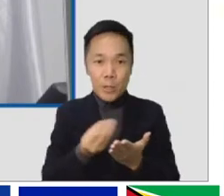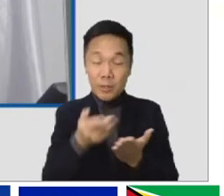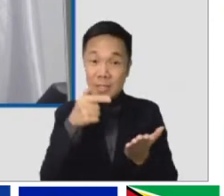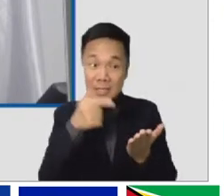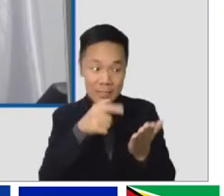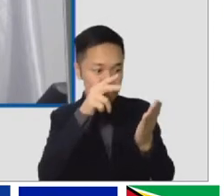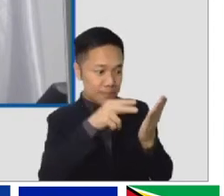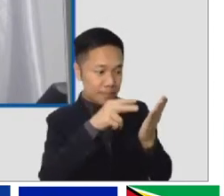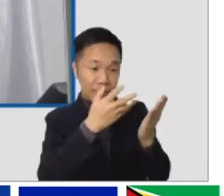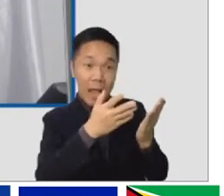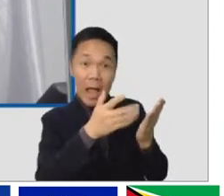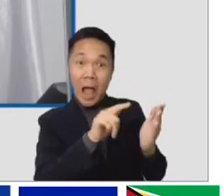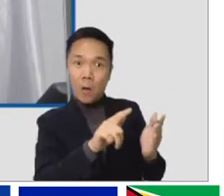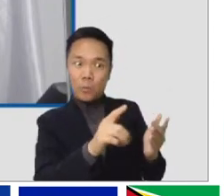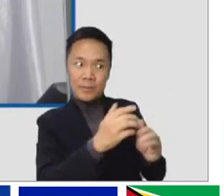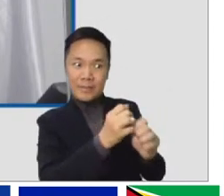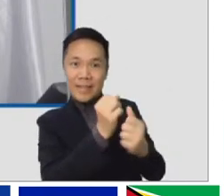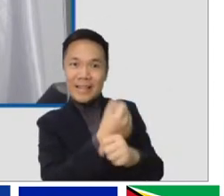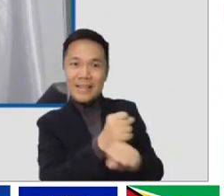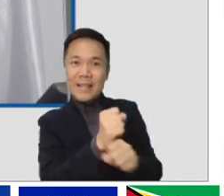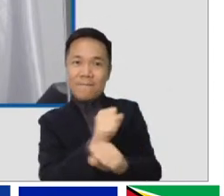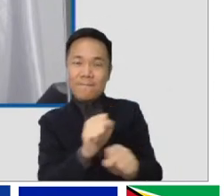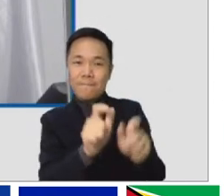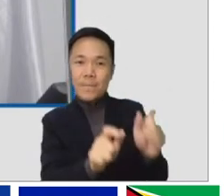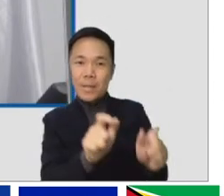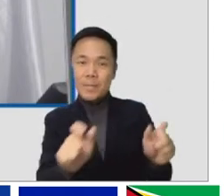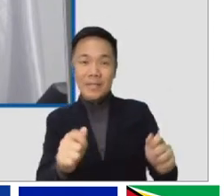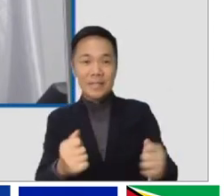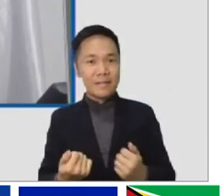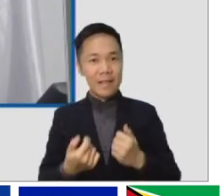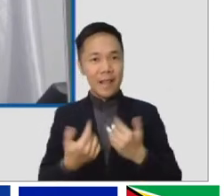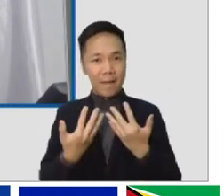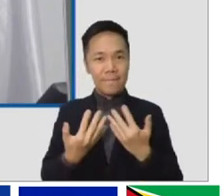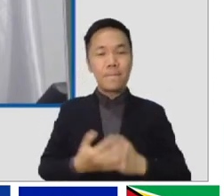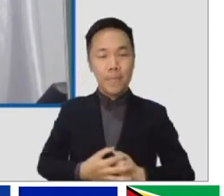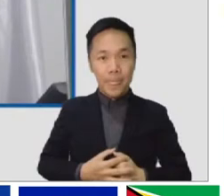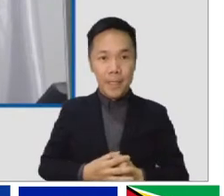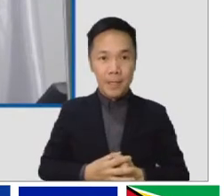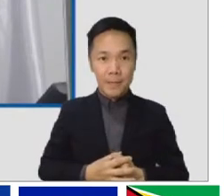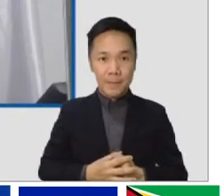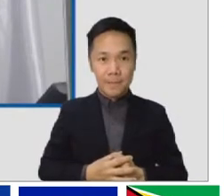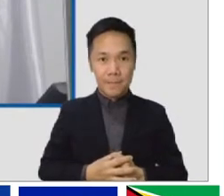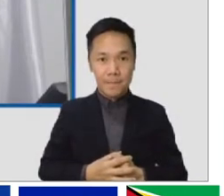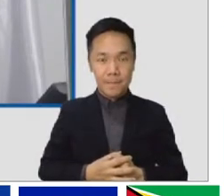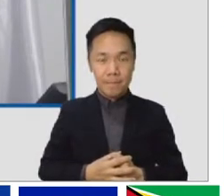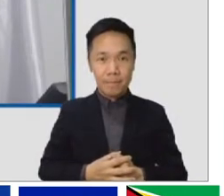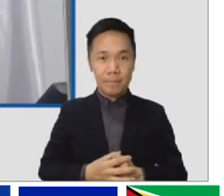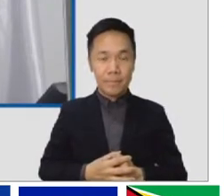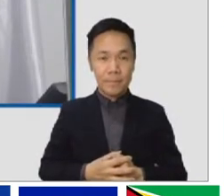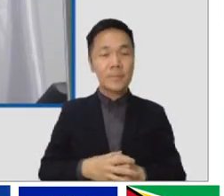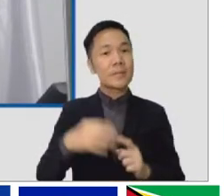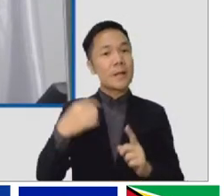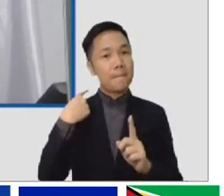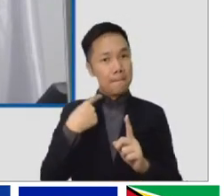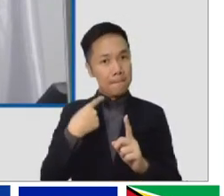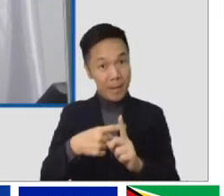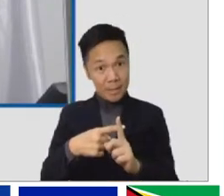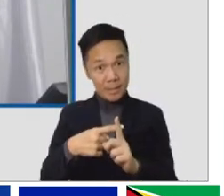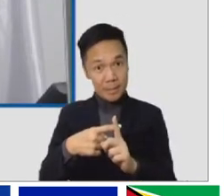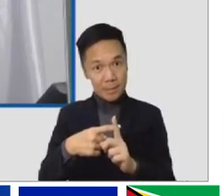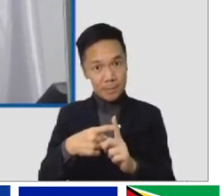losses, and we are also working on this to generate, spread out, and to create